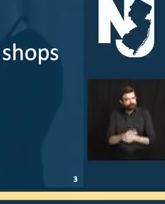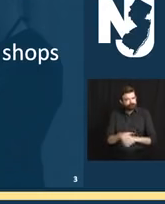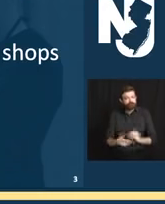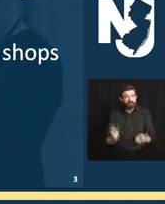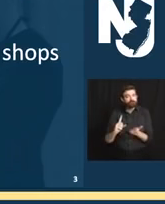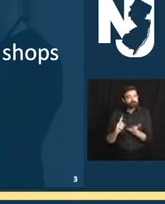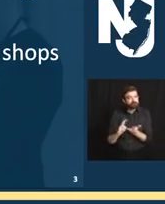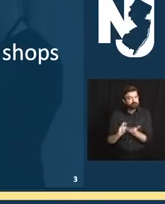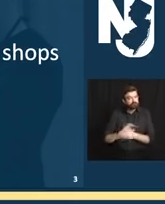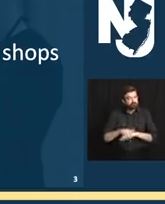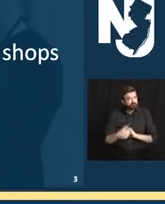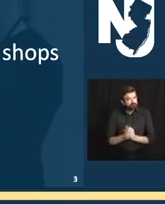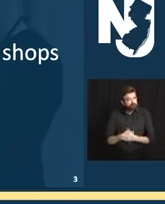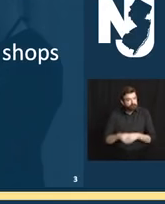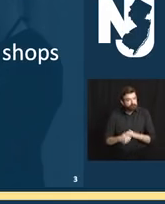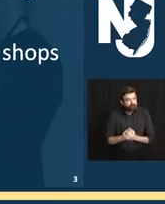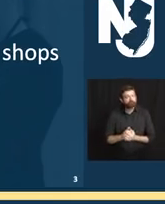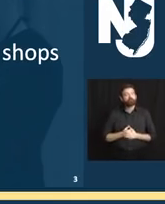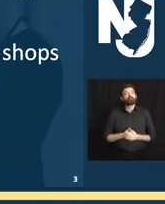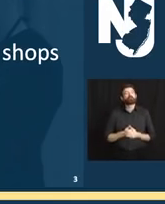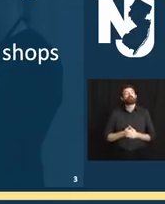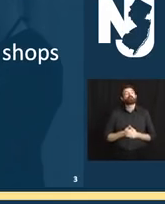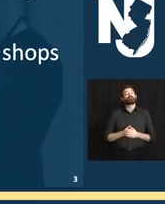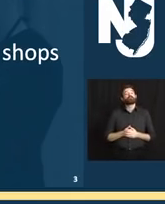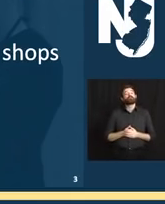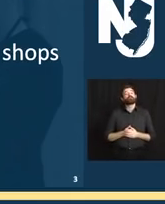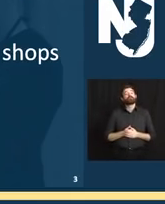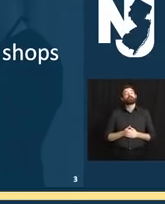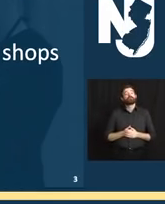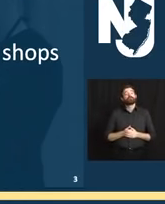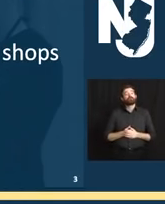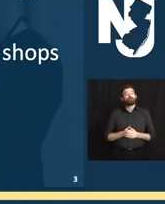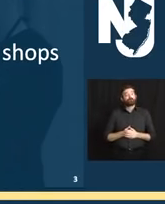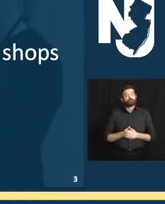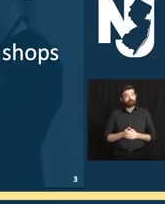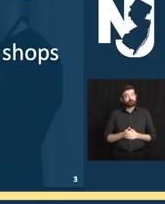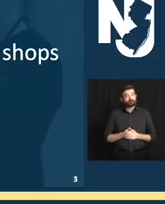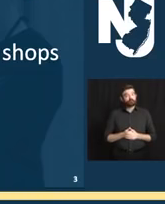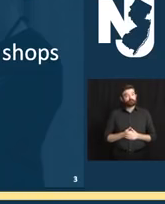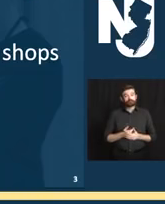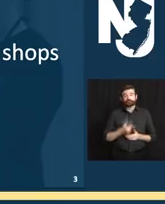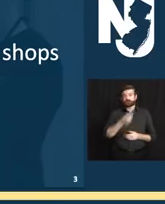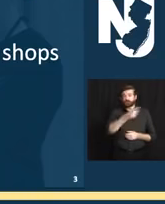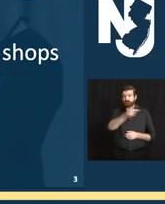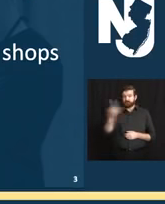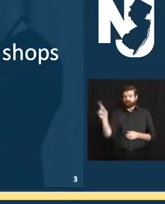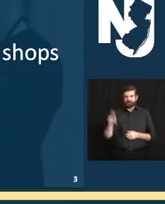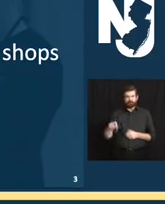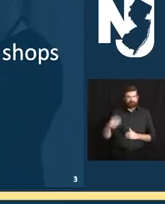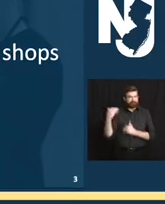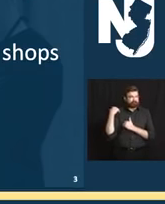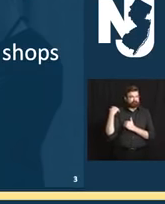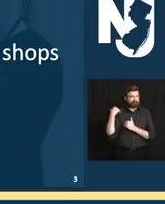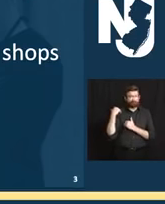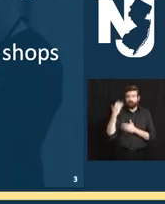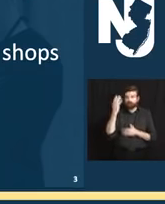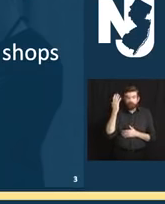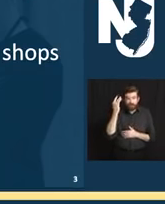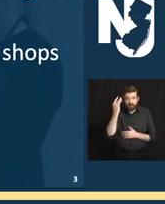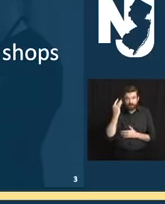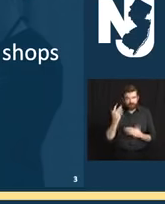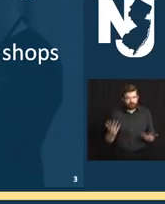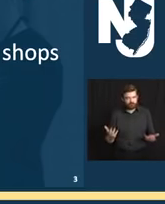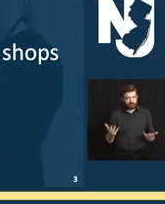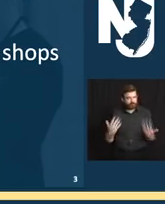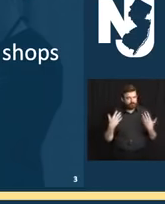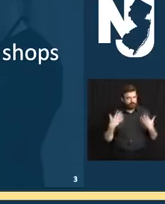mentioned. If we do, then we don't have to fear that a reopening may lead to a new outbreak, and more importantly, we can begin to think seriously